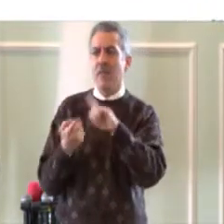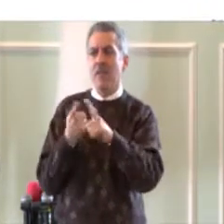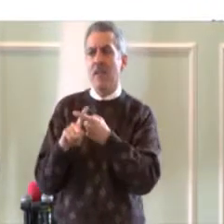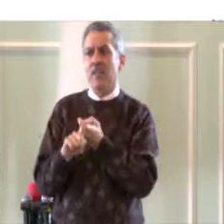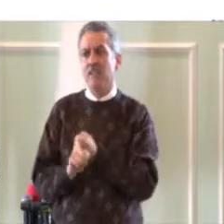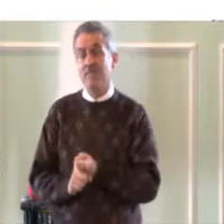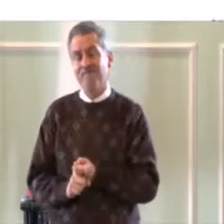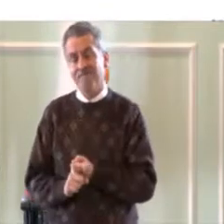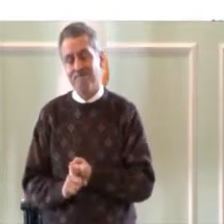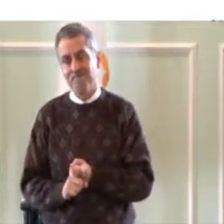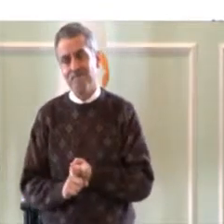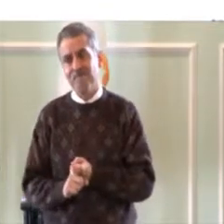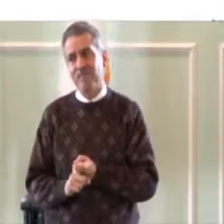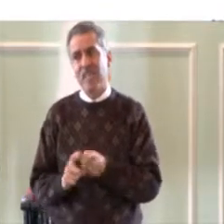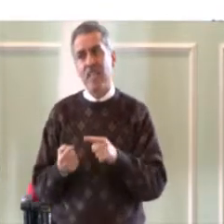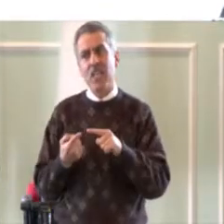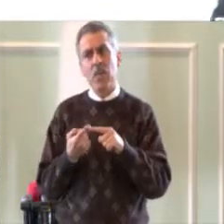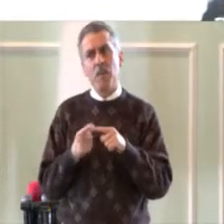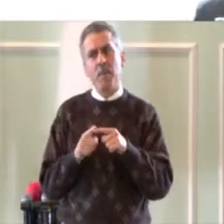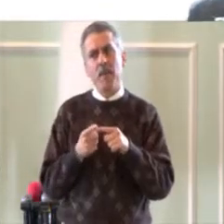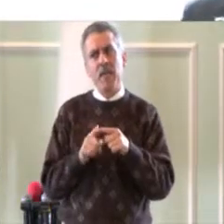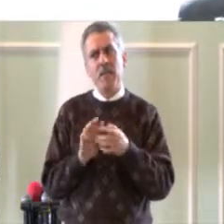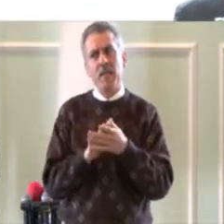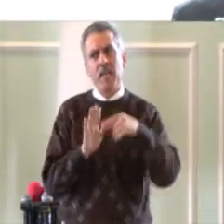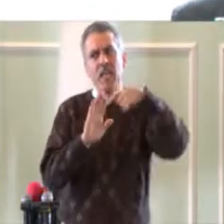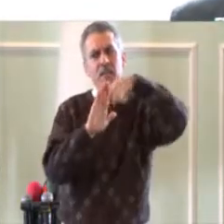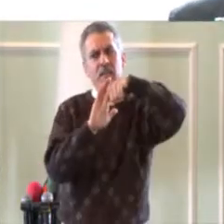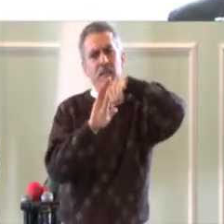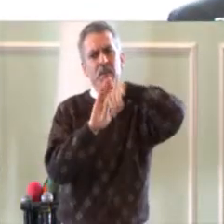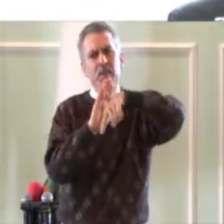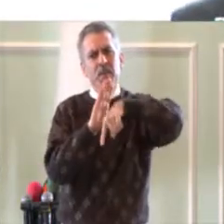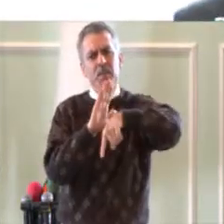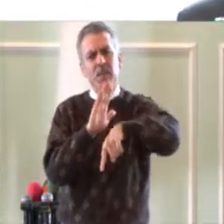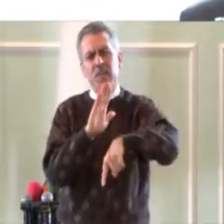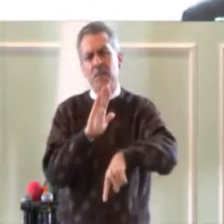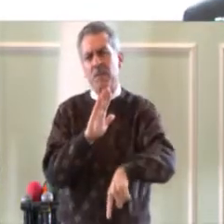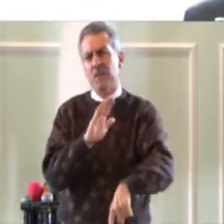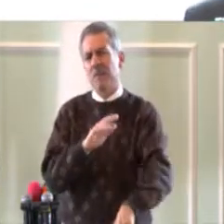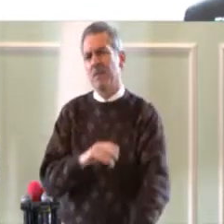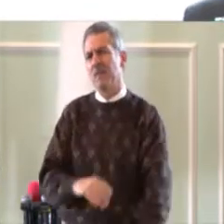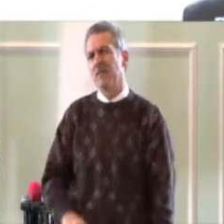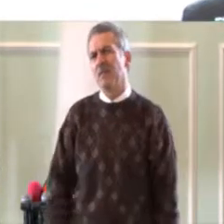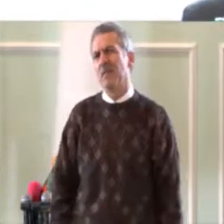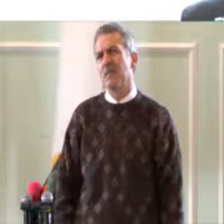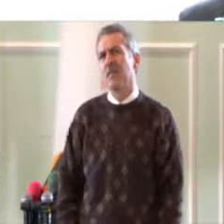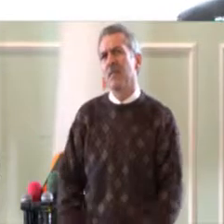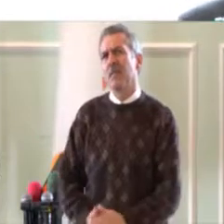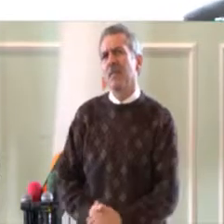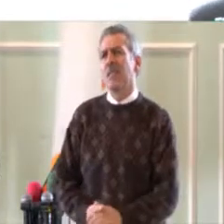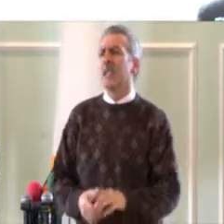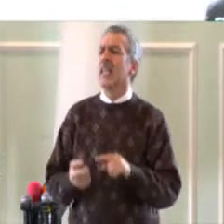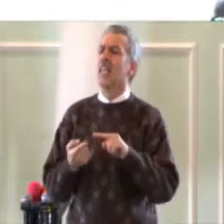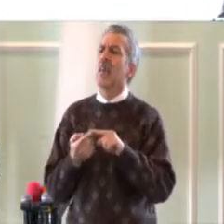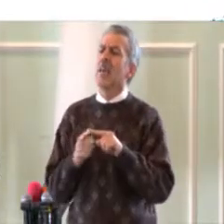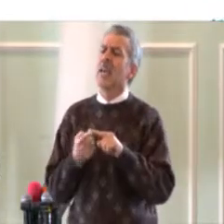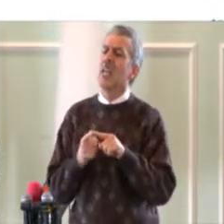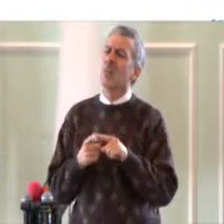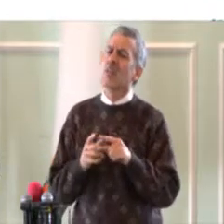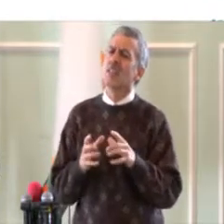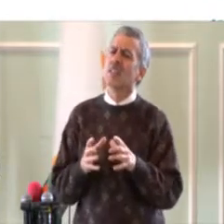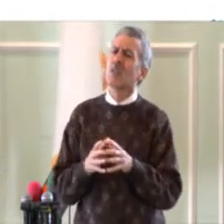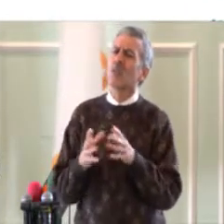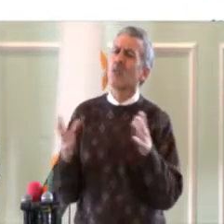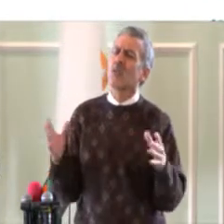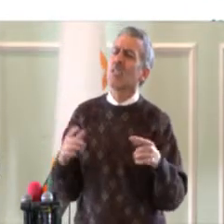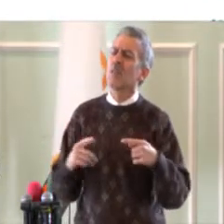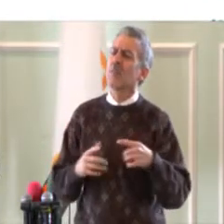pain went deeper than the boils that he had all over his body. The pain was so